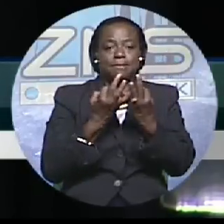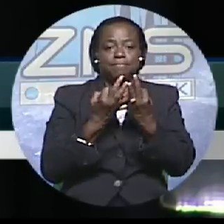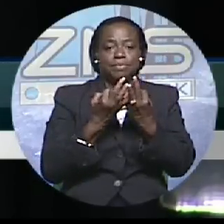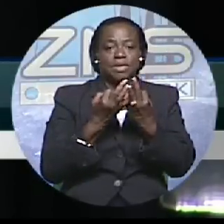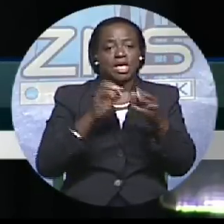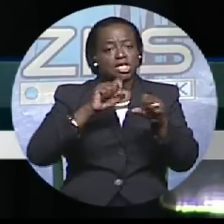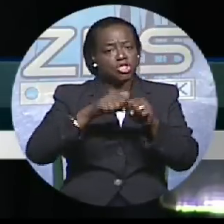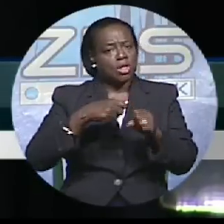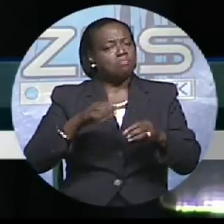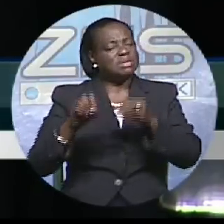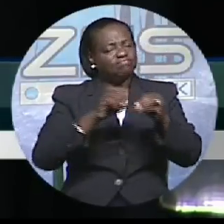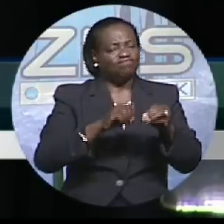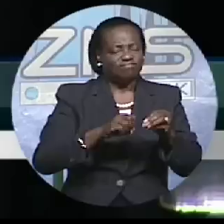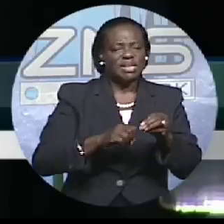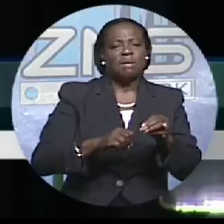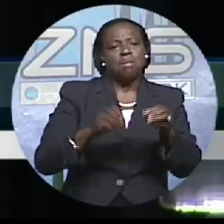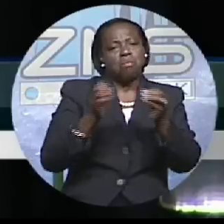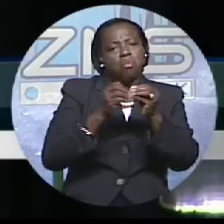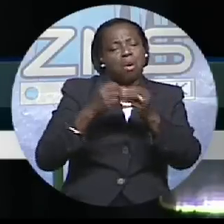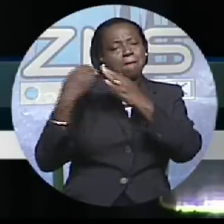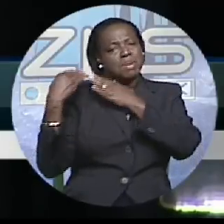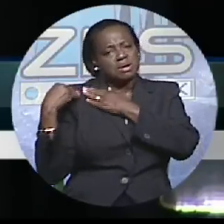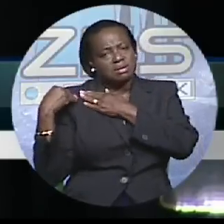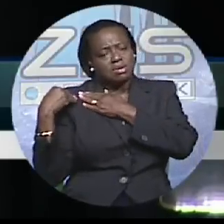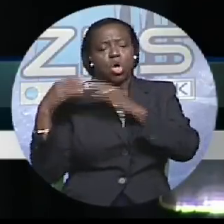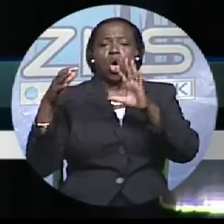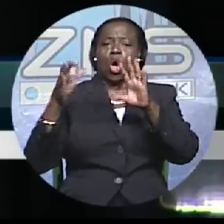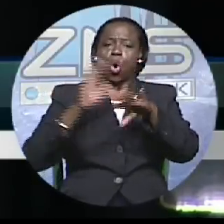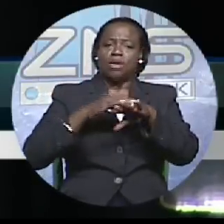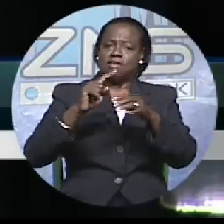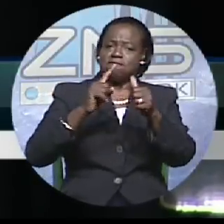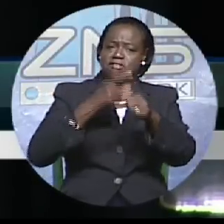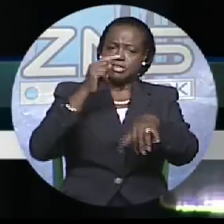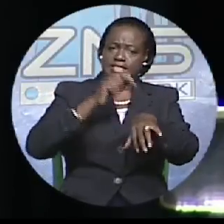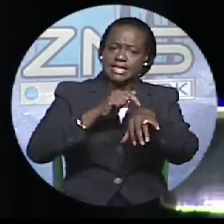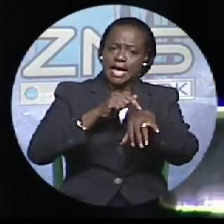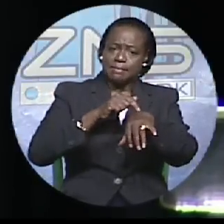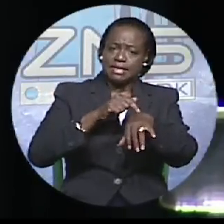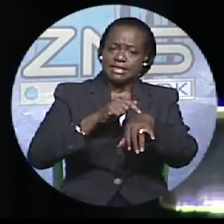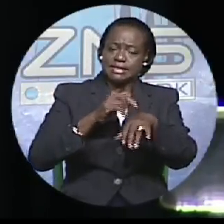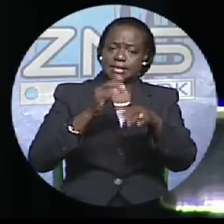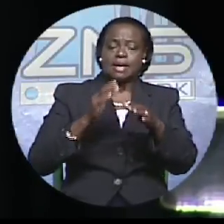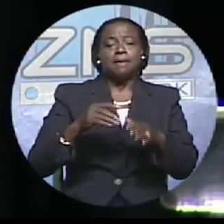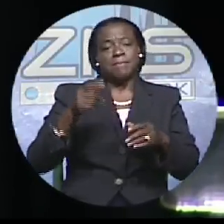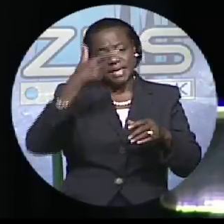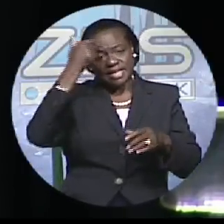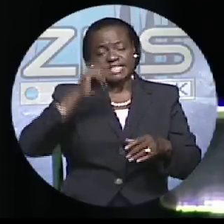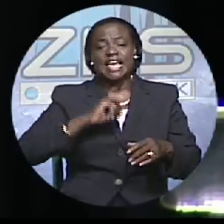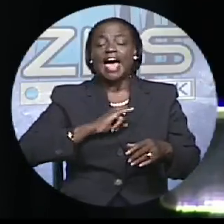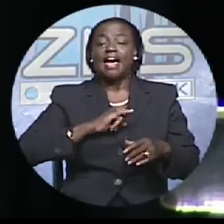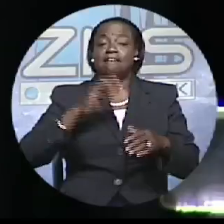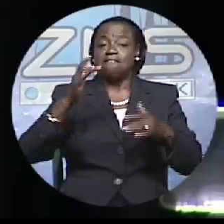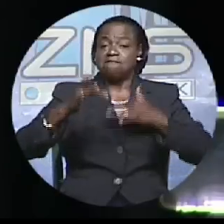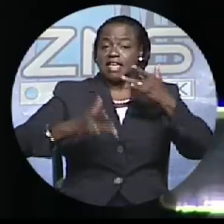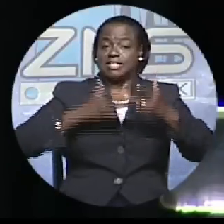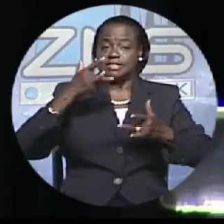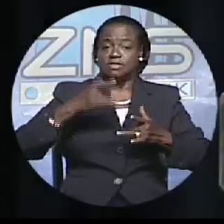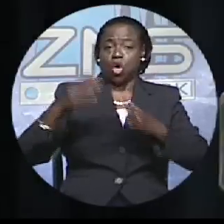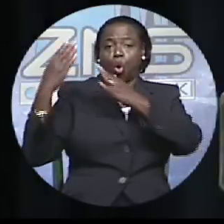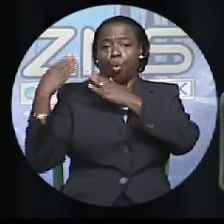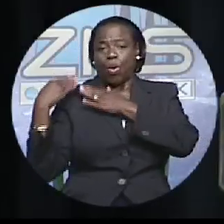put an extra burden on those of you who are first-timers, I know that, because I felt the weight of the world on me to ensure that I